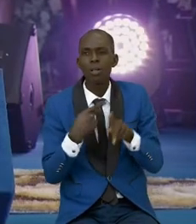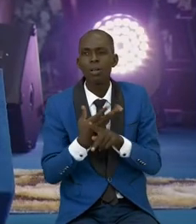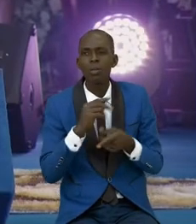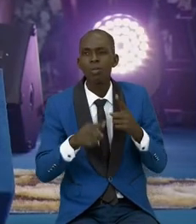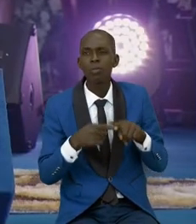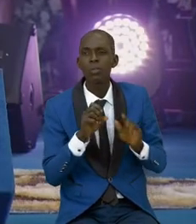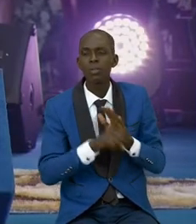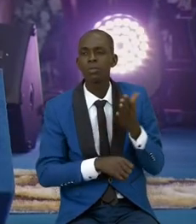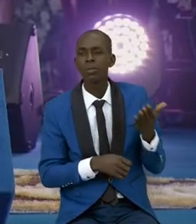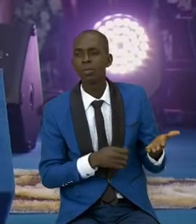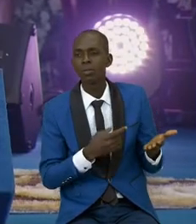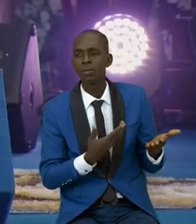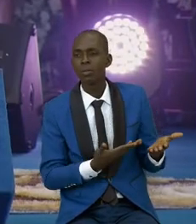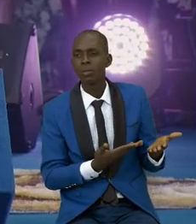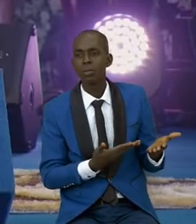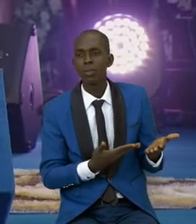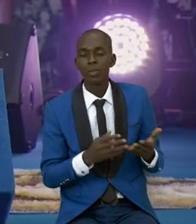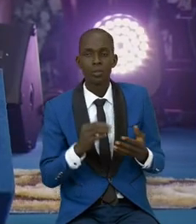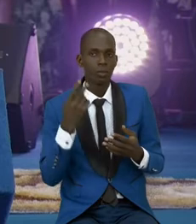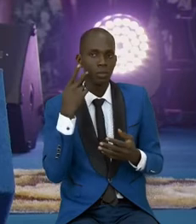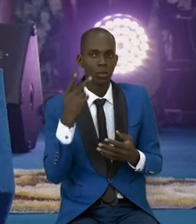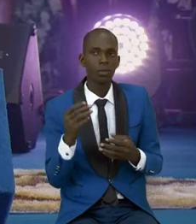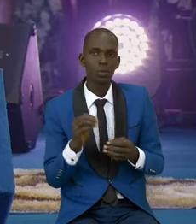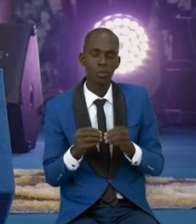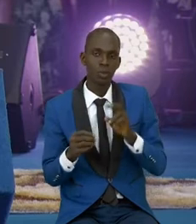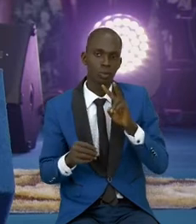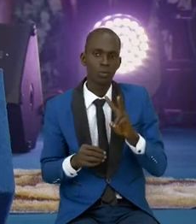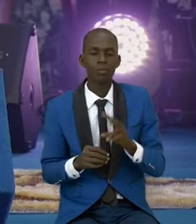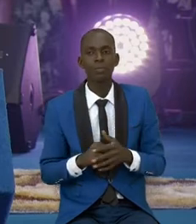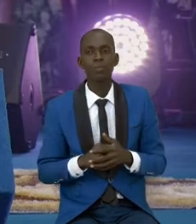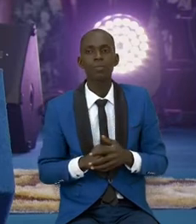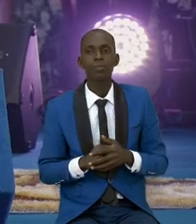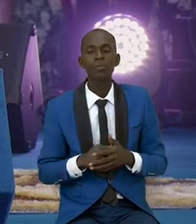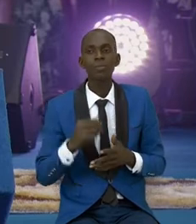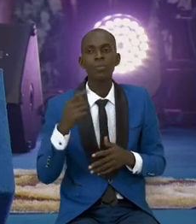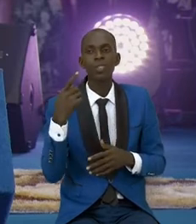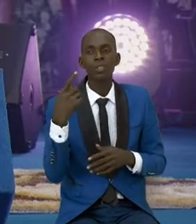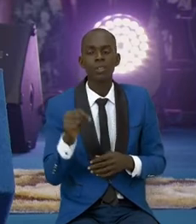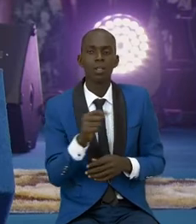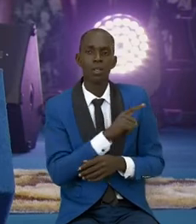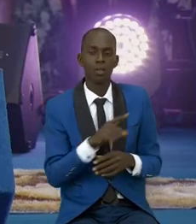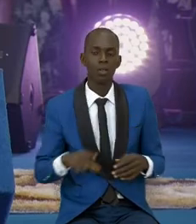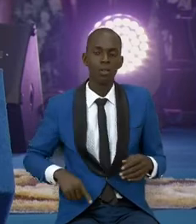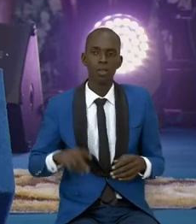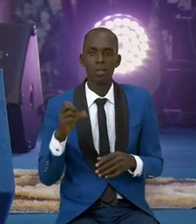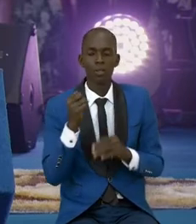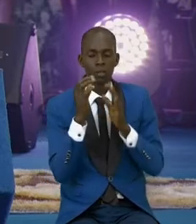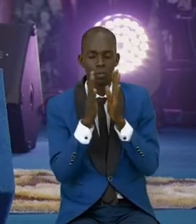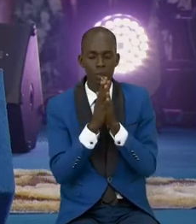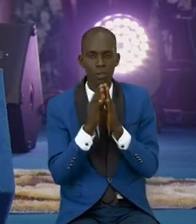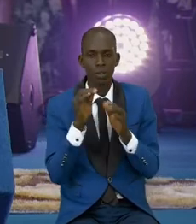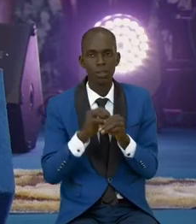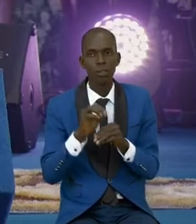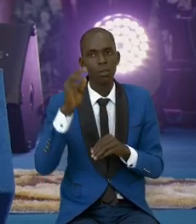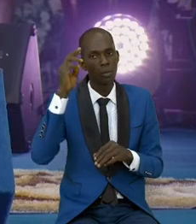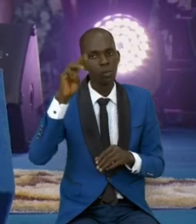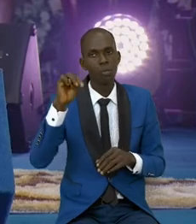to the Lord's Prayer. Matthew chapter 6, verse